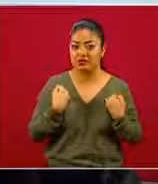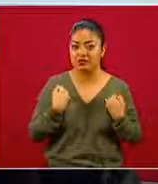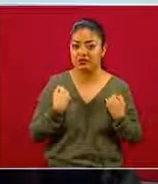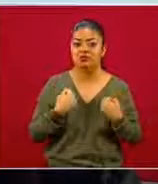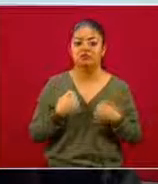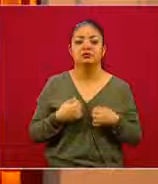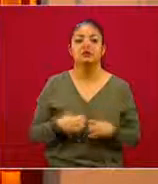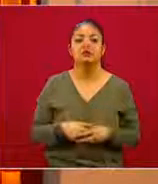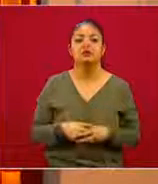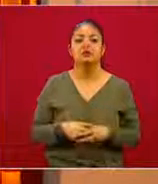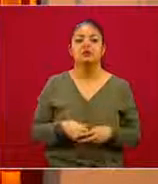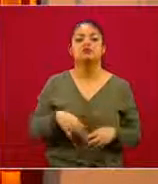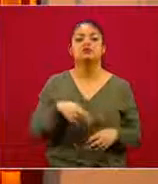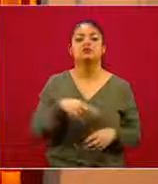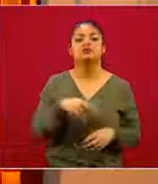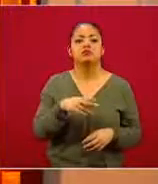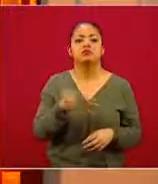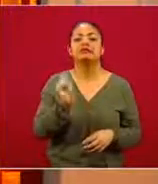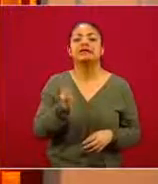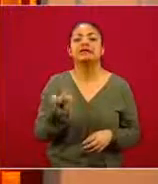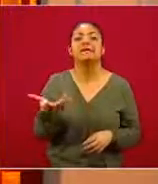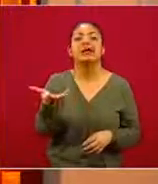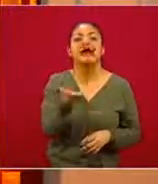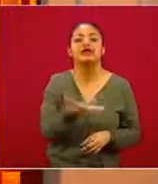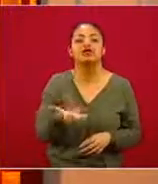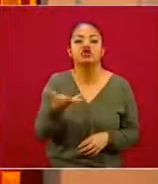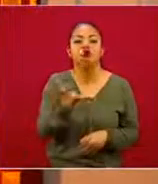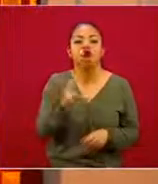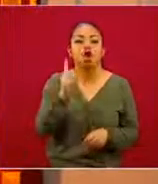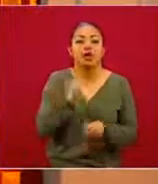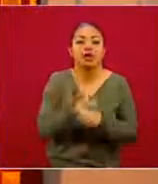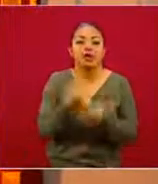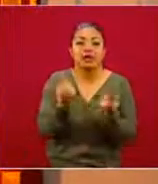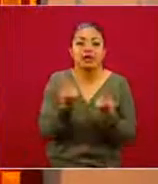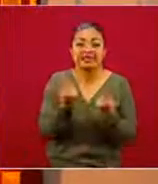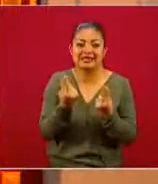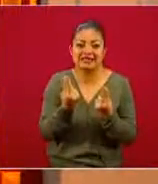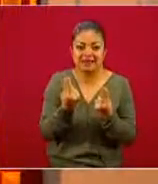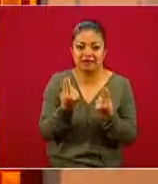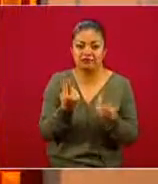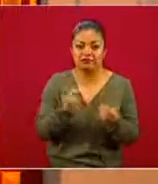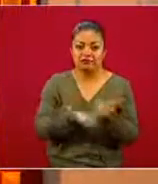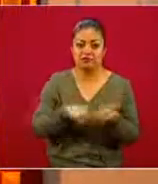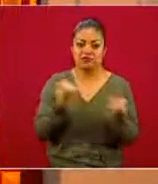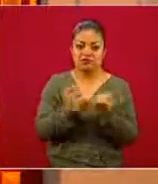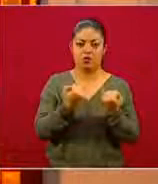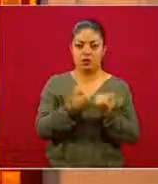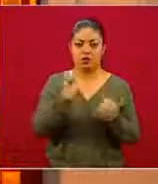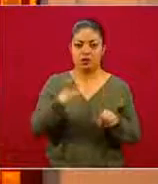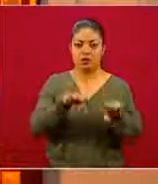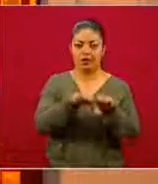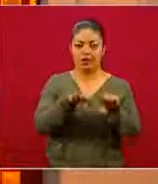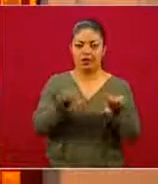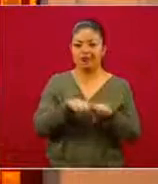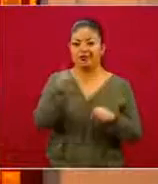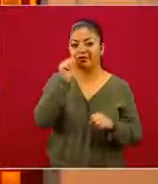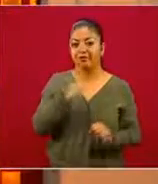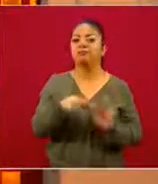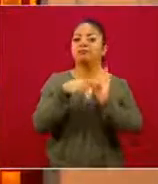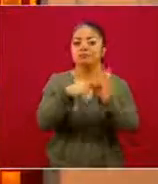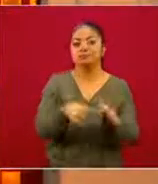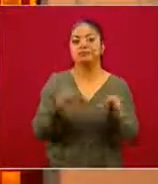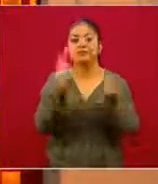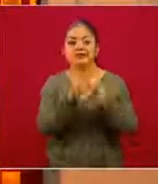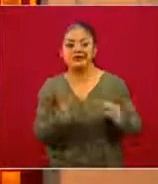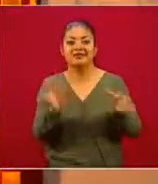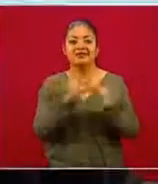children and adolescents. One of these actions are called essential actions. And